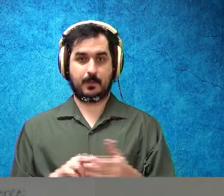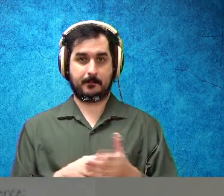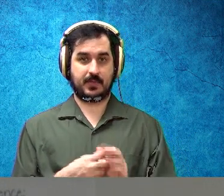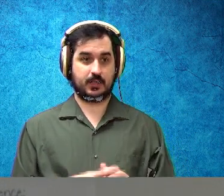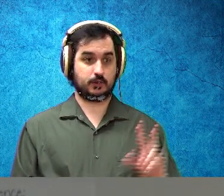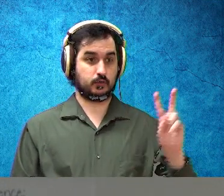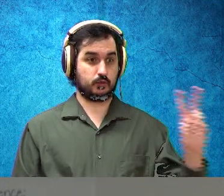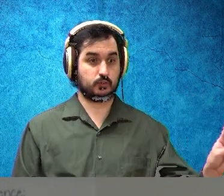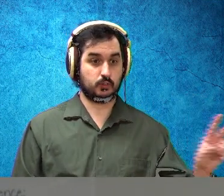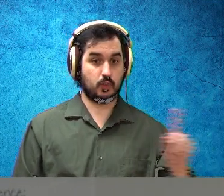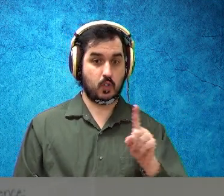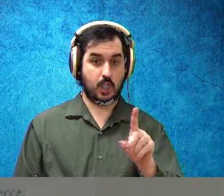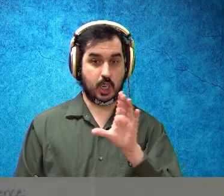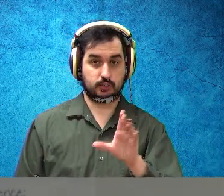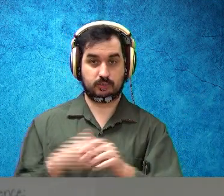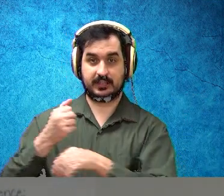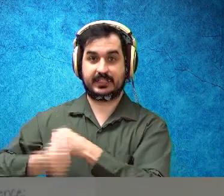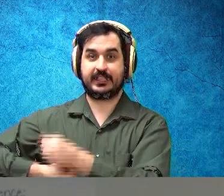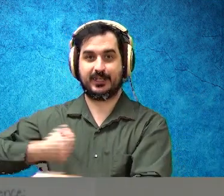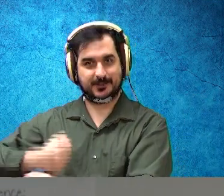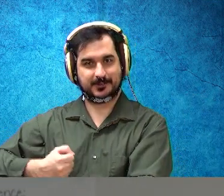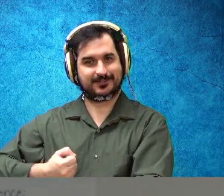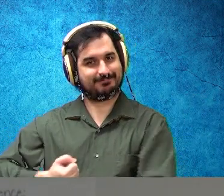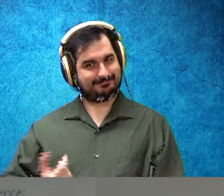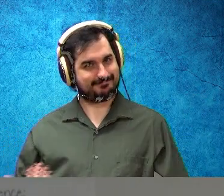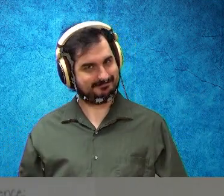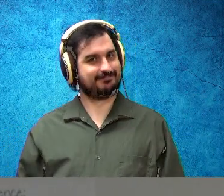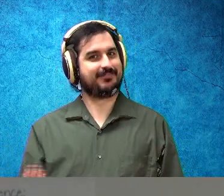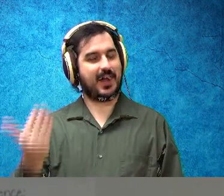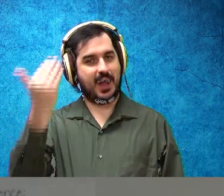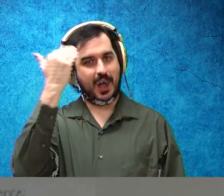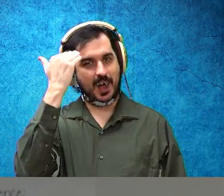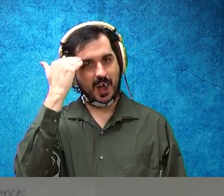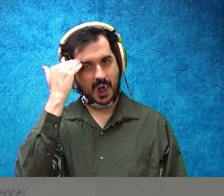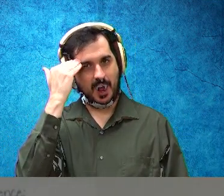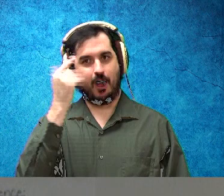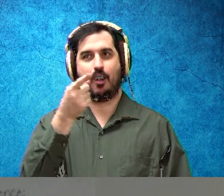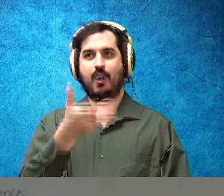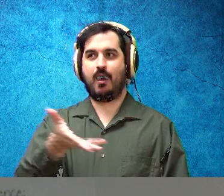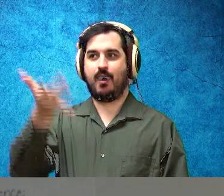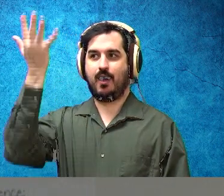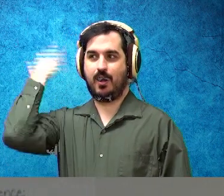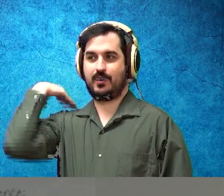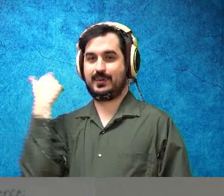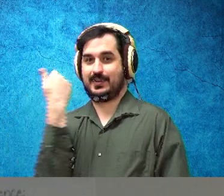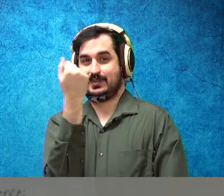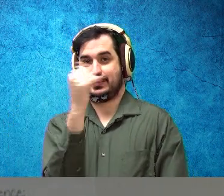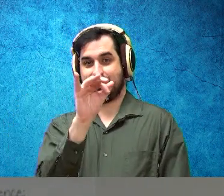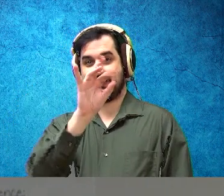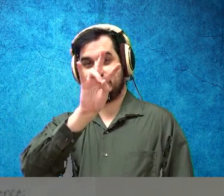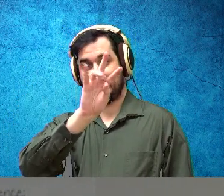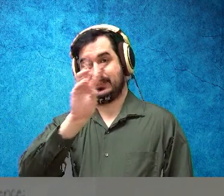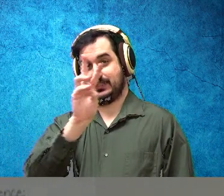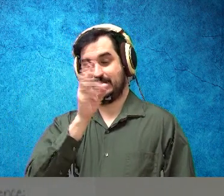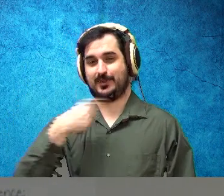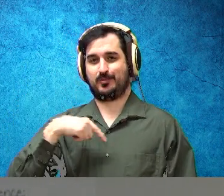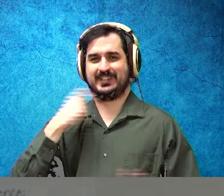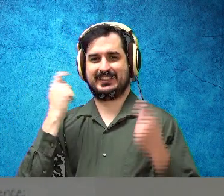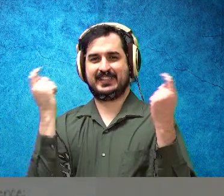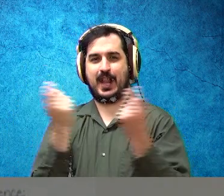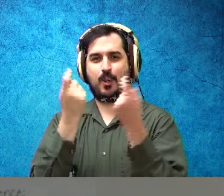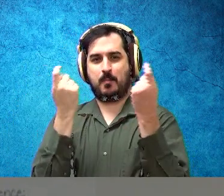200 years. I know none of you were alive back this, but in 1976 we celebrated our